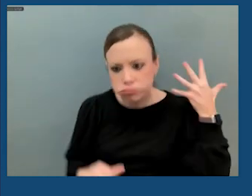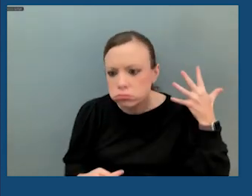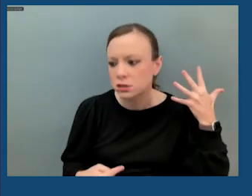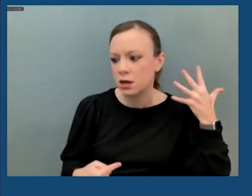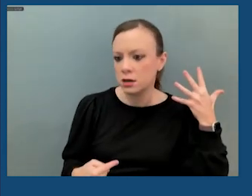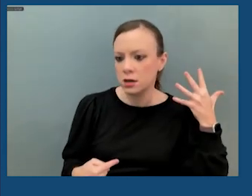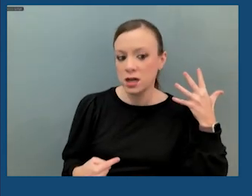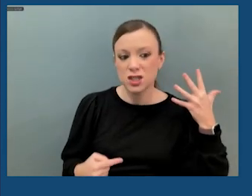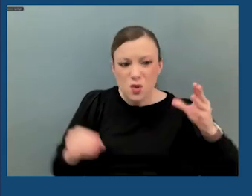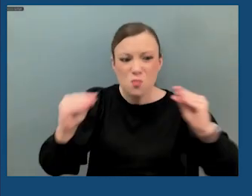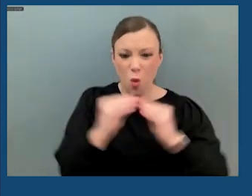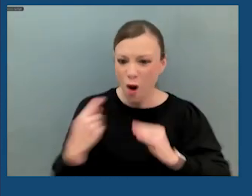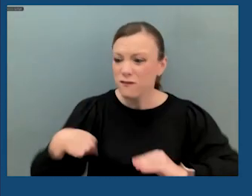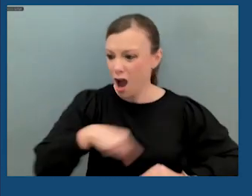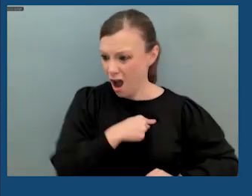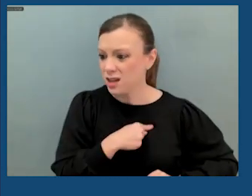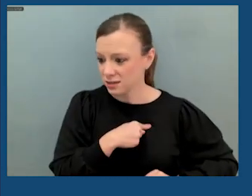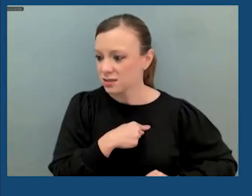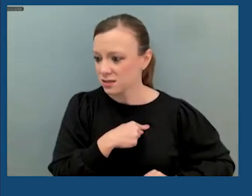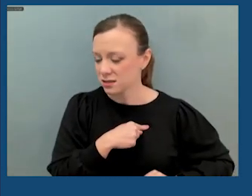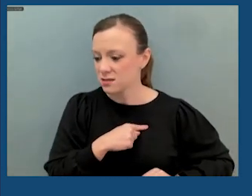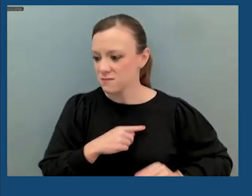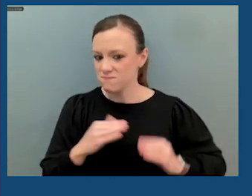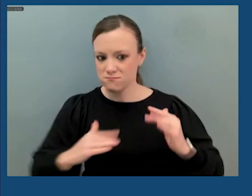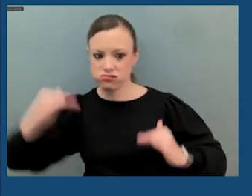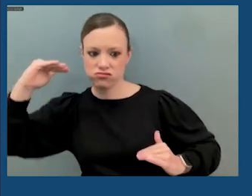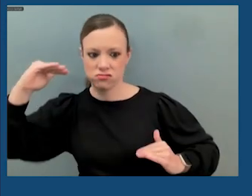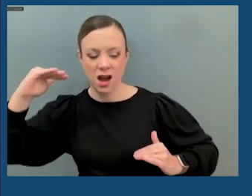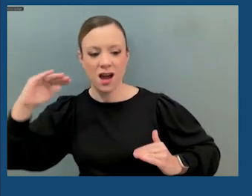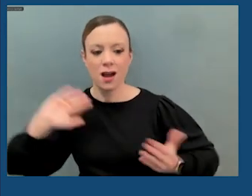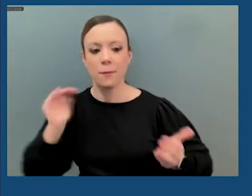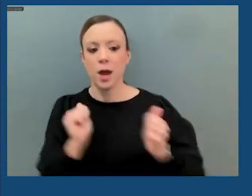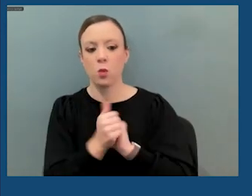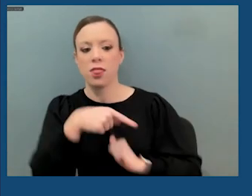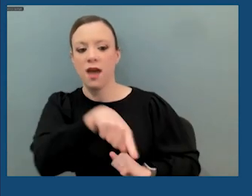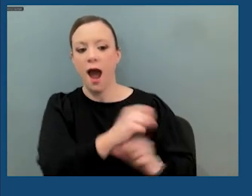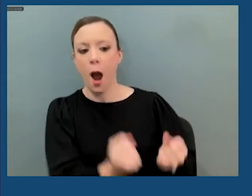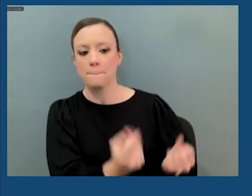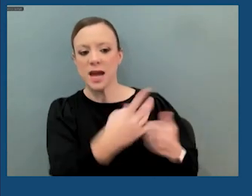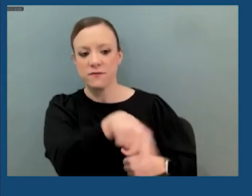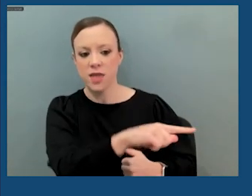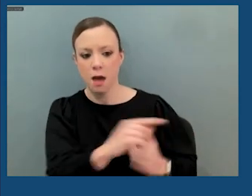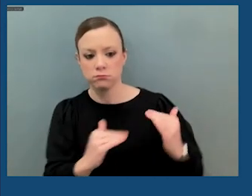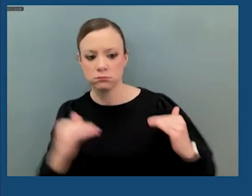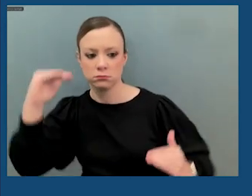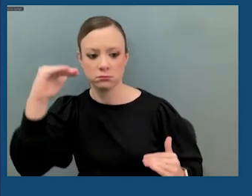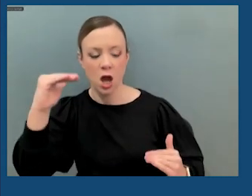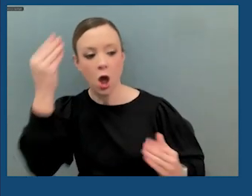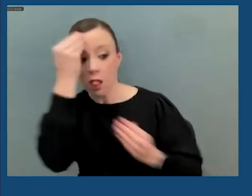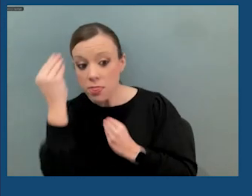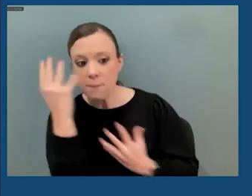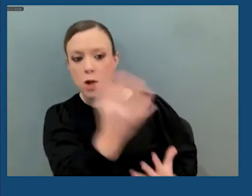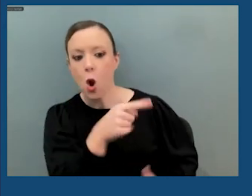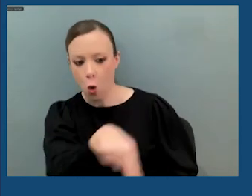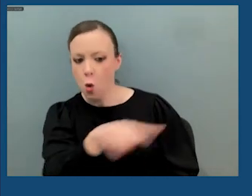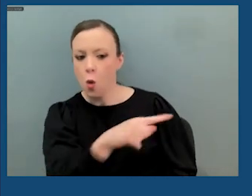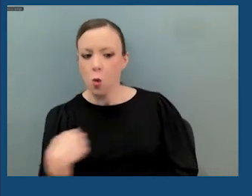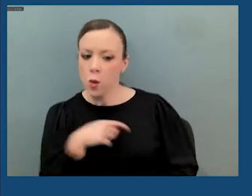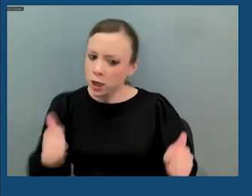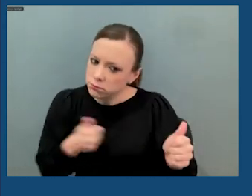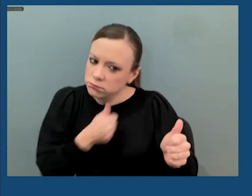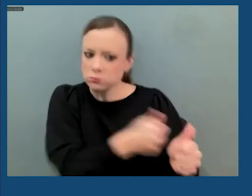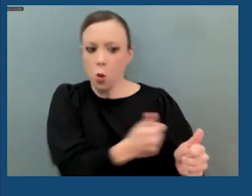of us than there are of them. And let them know we're coming after them. Thank you very much.